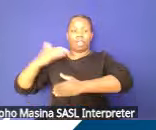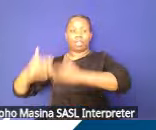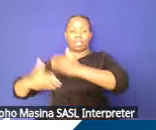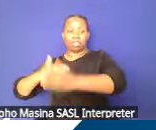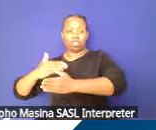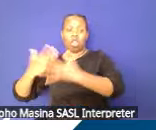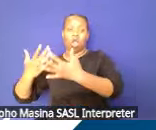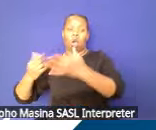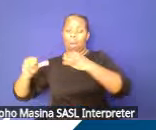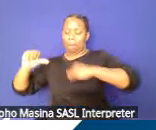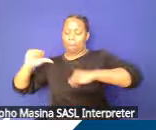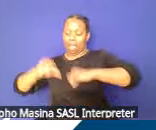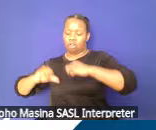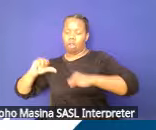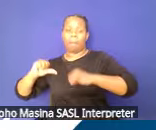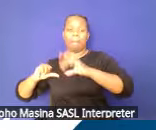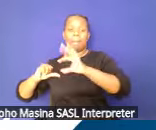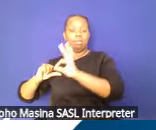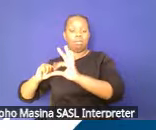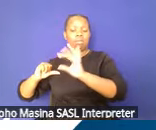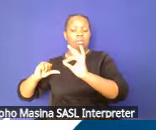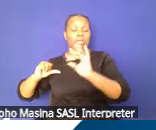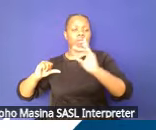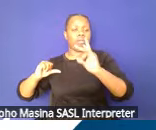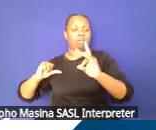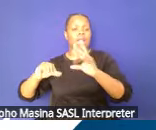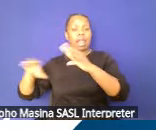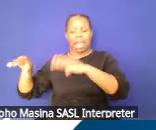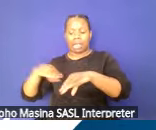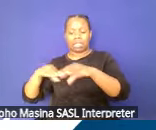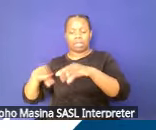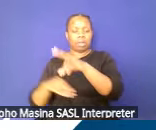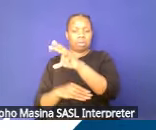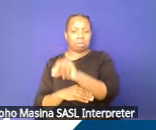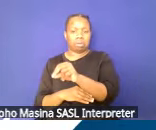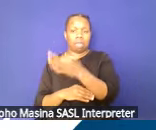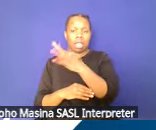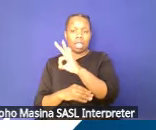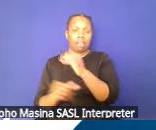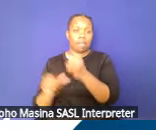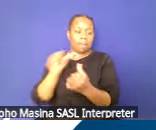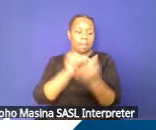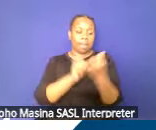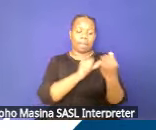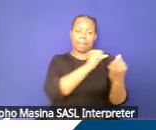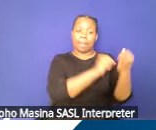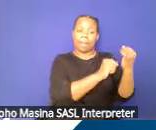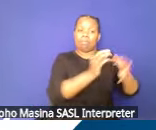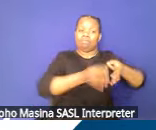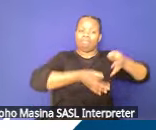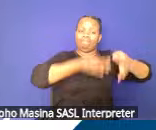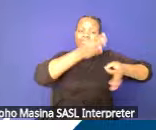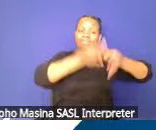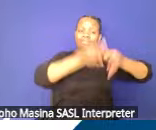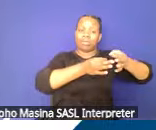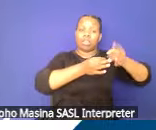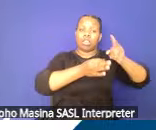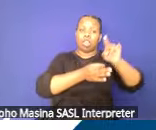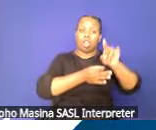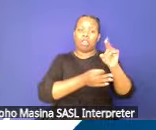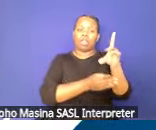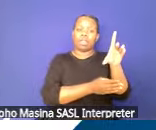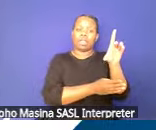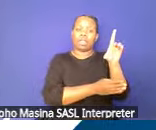daily activities is mild. If we quickly go back to the definition of disability,